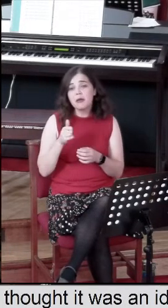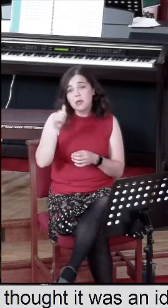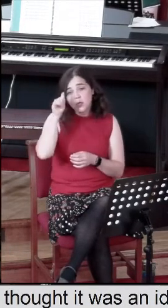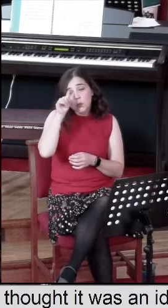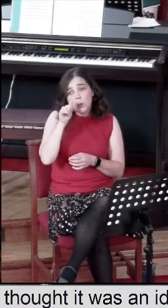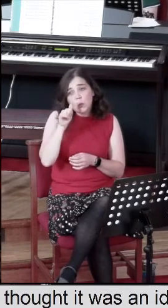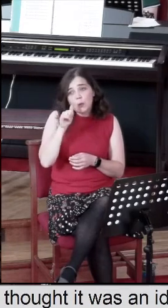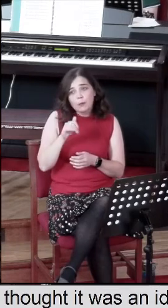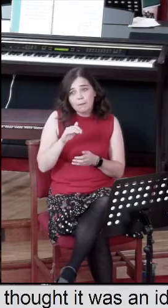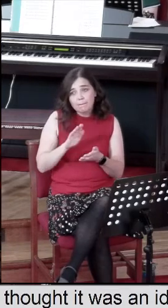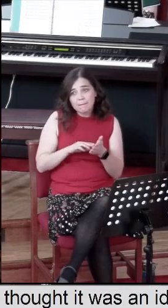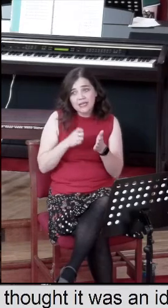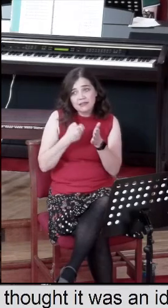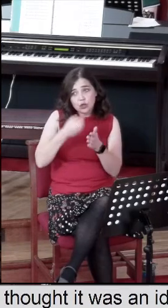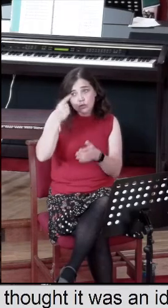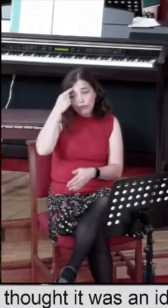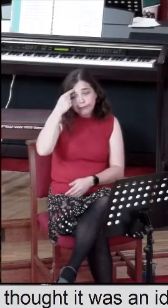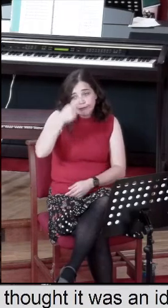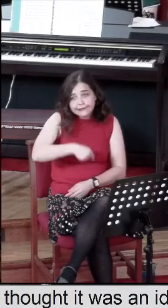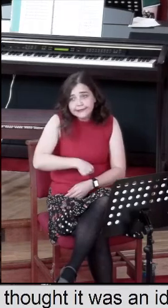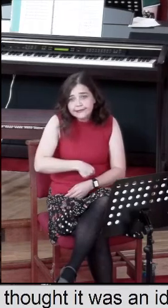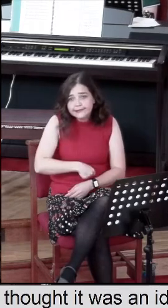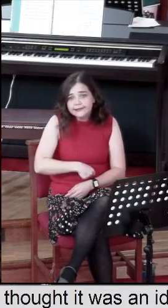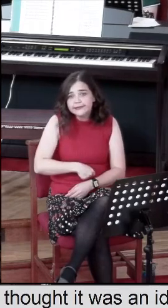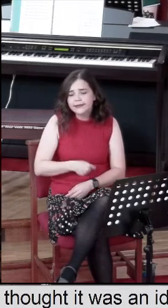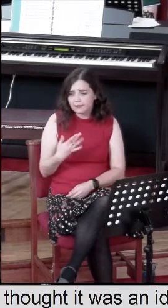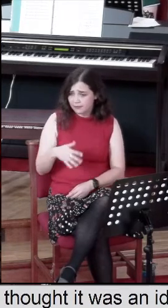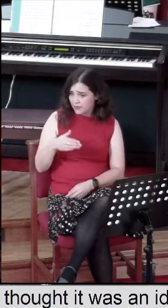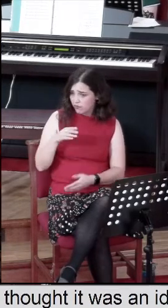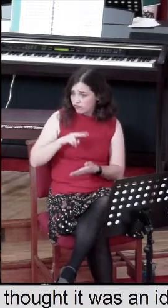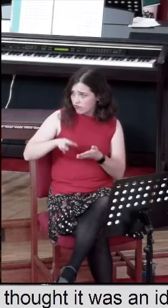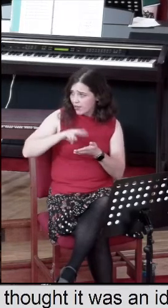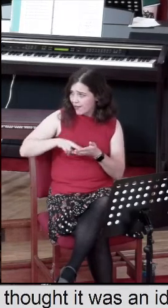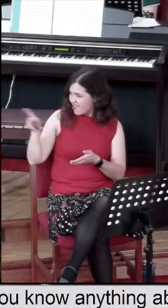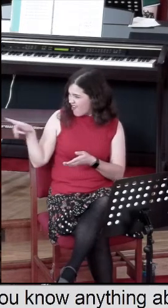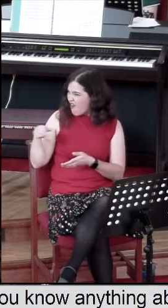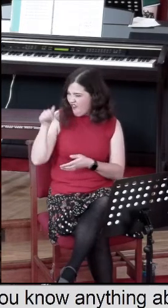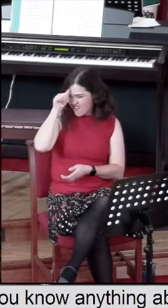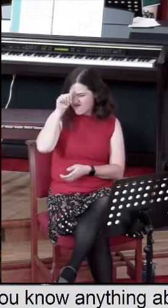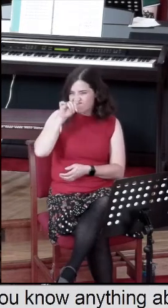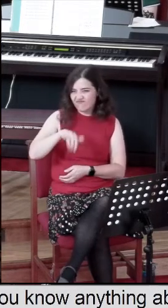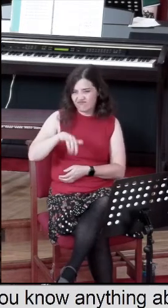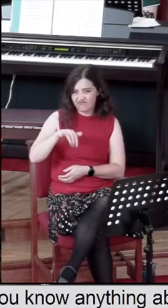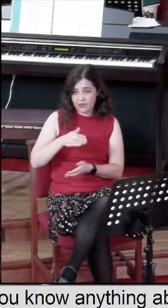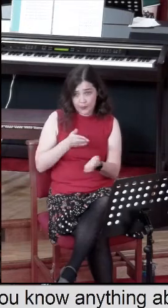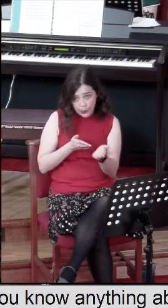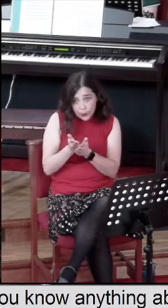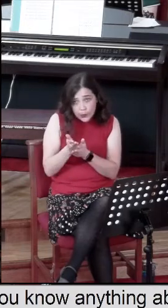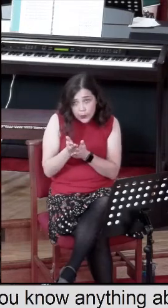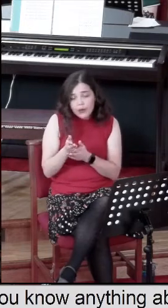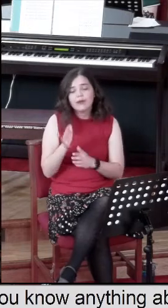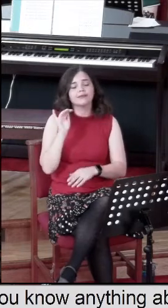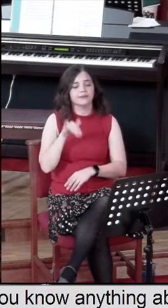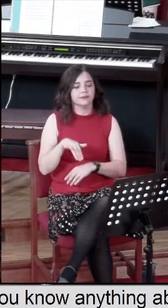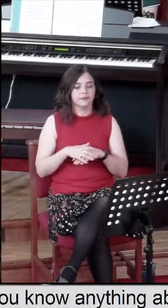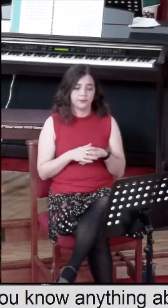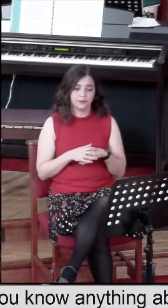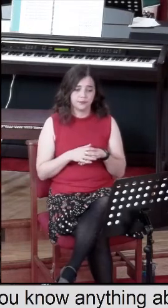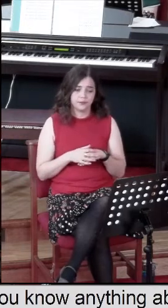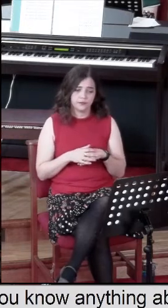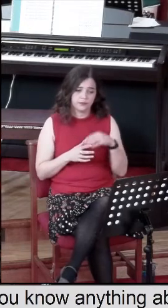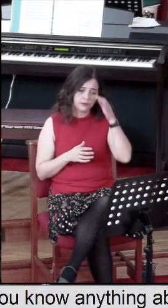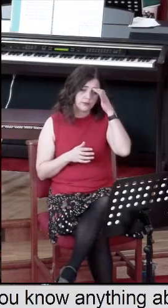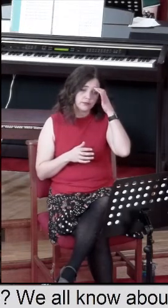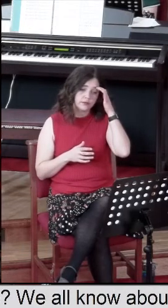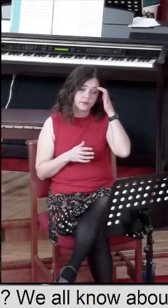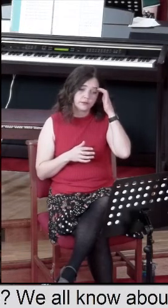Mr. Nonsense. Do you know about Mr. Nonsense? Have you read this book? Yeah? All the way through? Yeah? Well, he lived in a